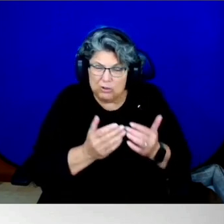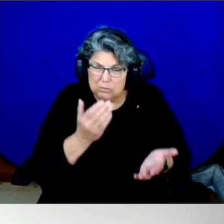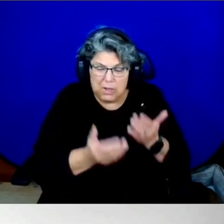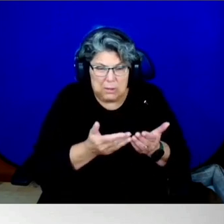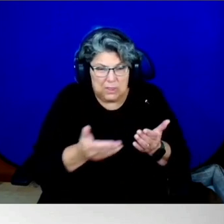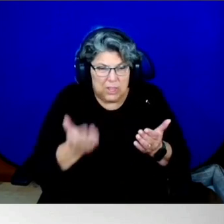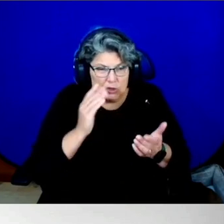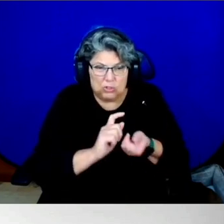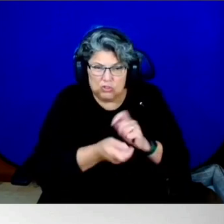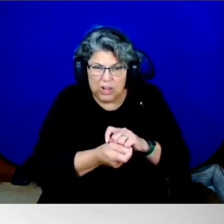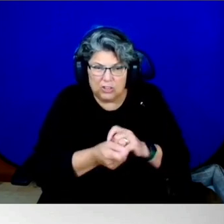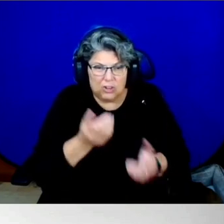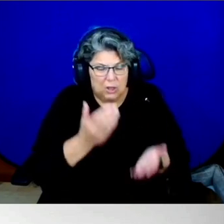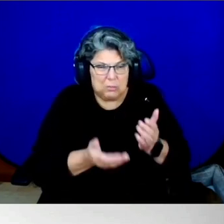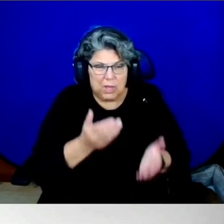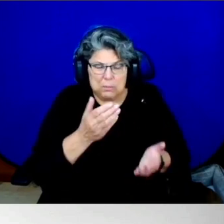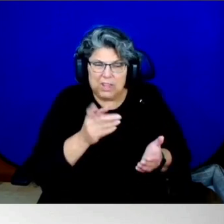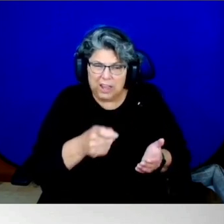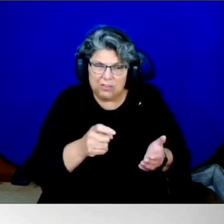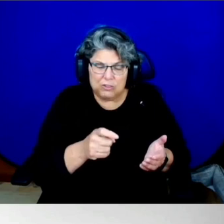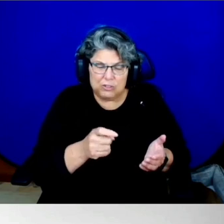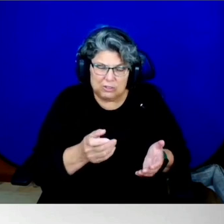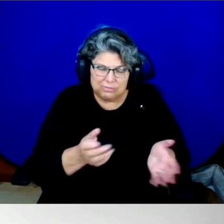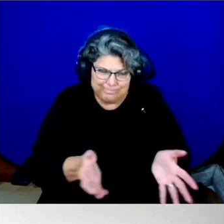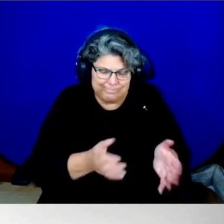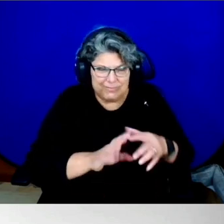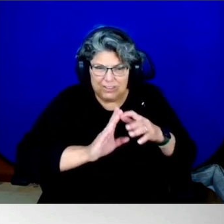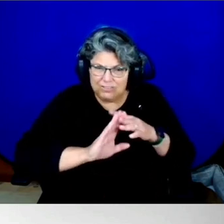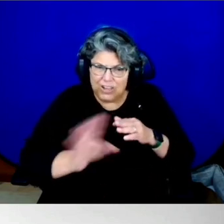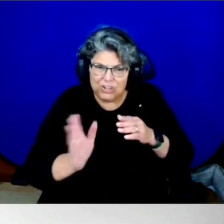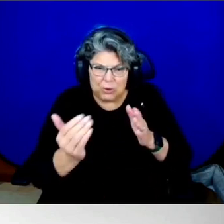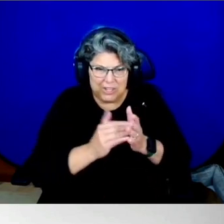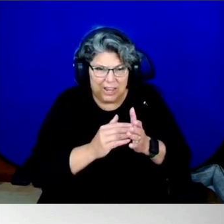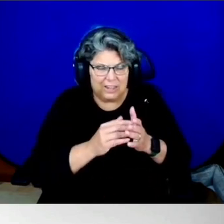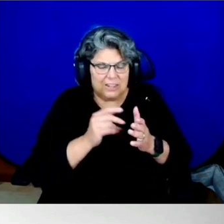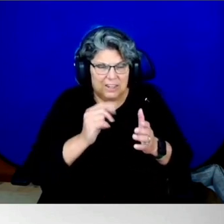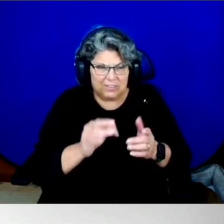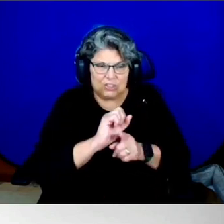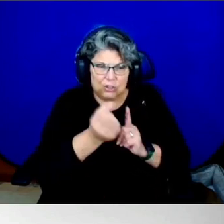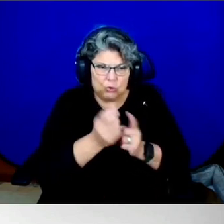may need to do potential evacuation in the future if conditions were to change significantly.